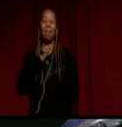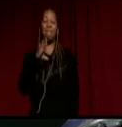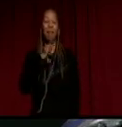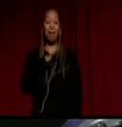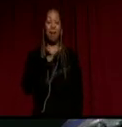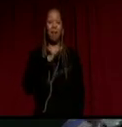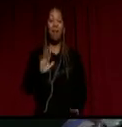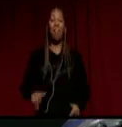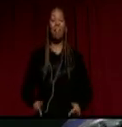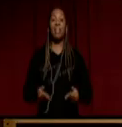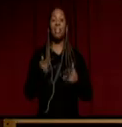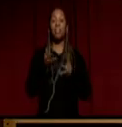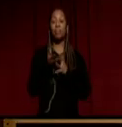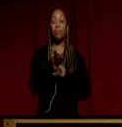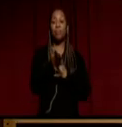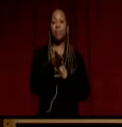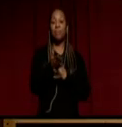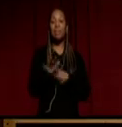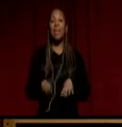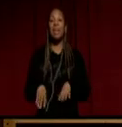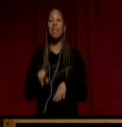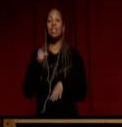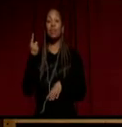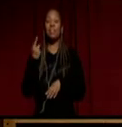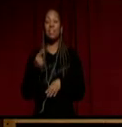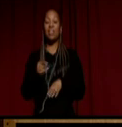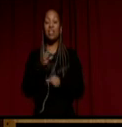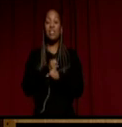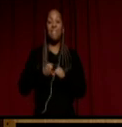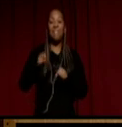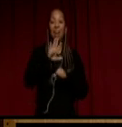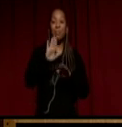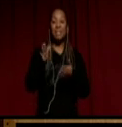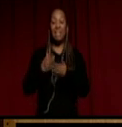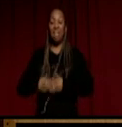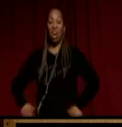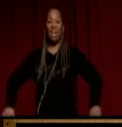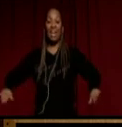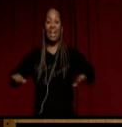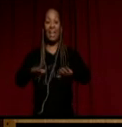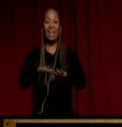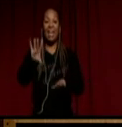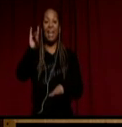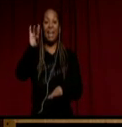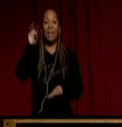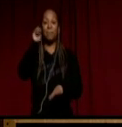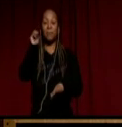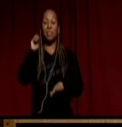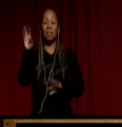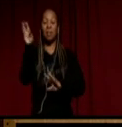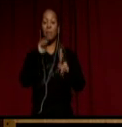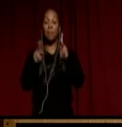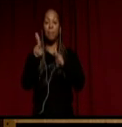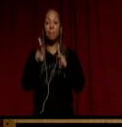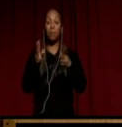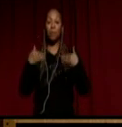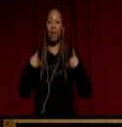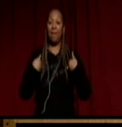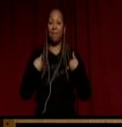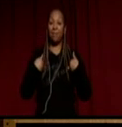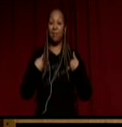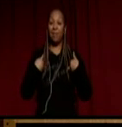fine. They live through the virus. So even though there is a virus in our land, 80% of the people who got it